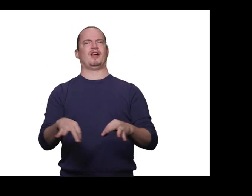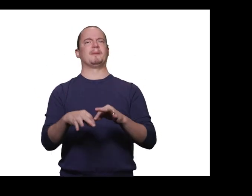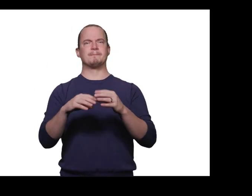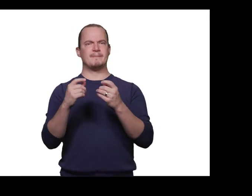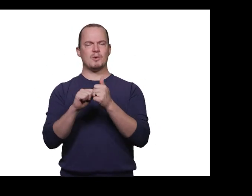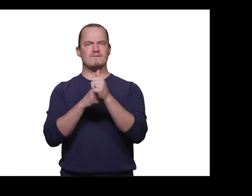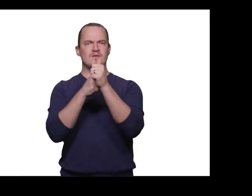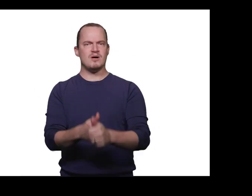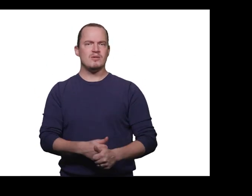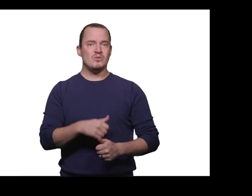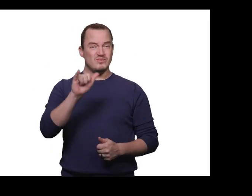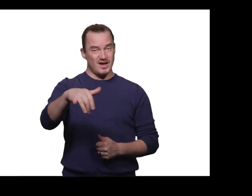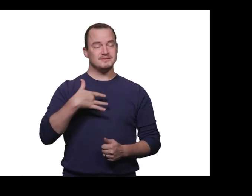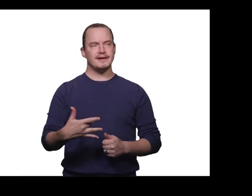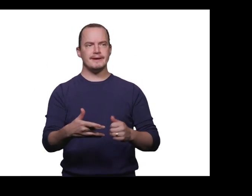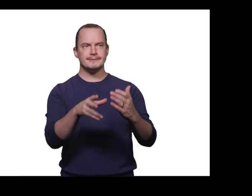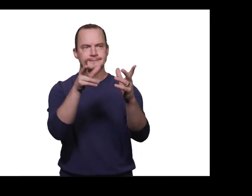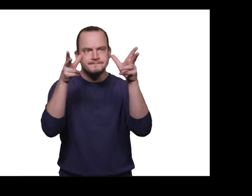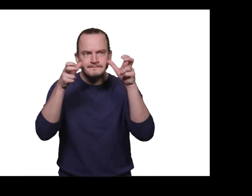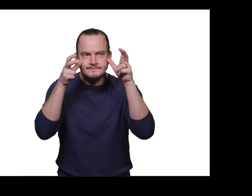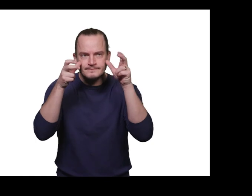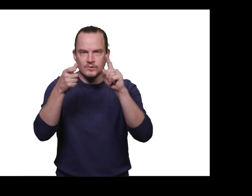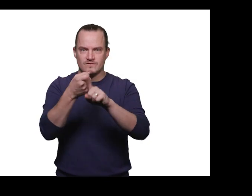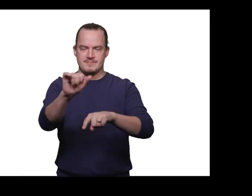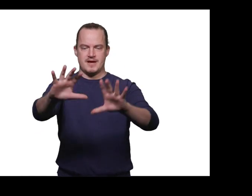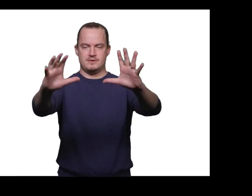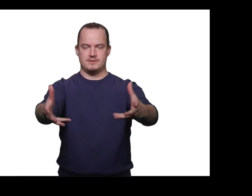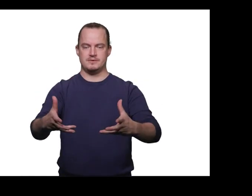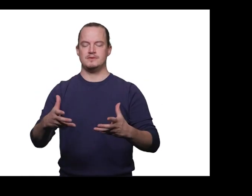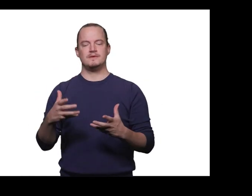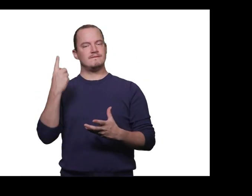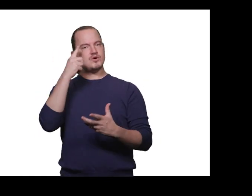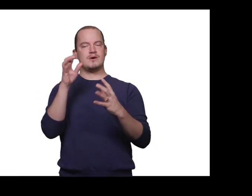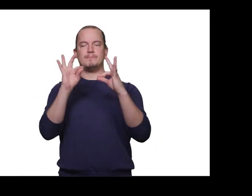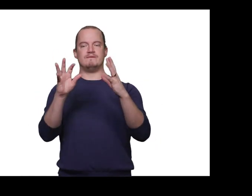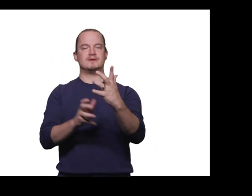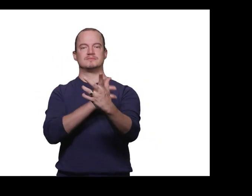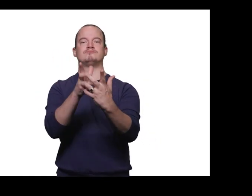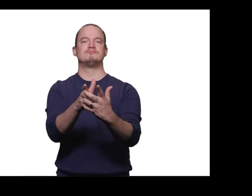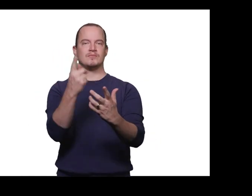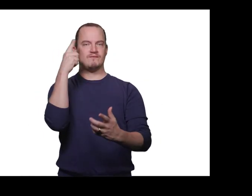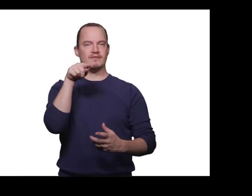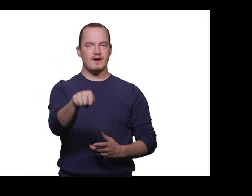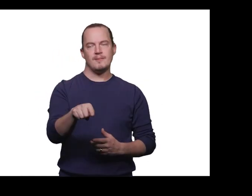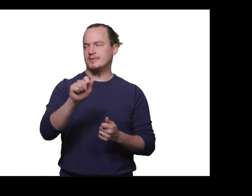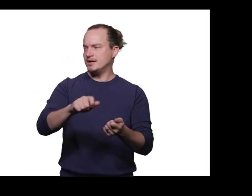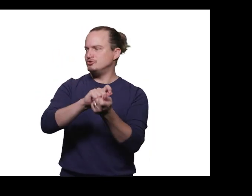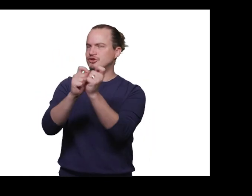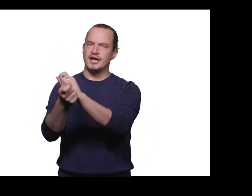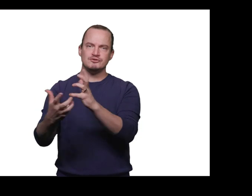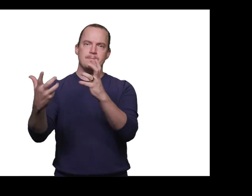they learn from the educators and children to customize the learning experience, adjusting and adapting as they move through their residencies